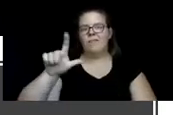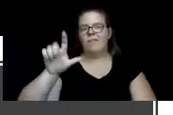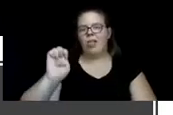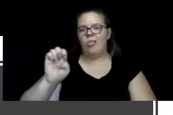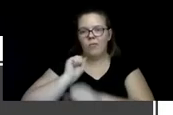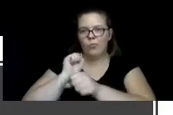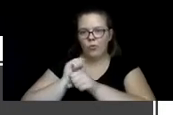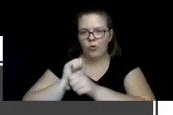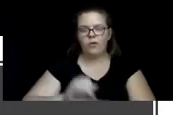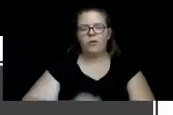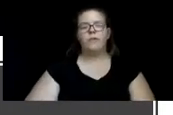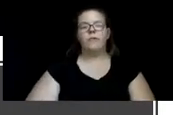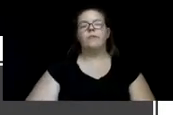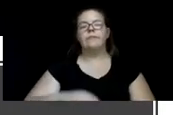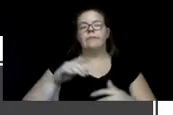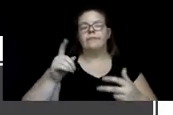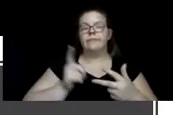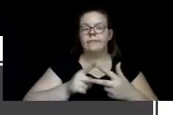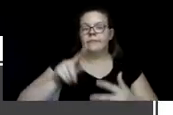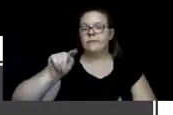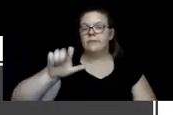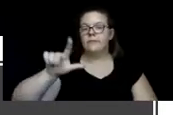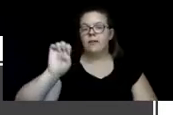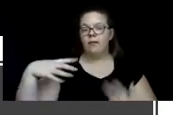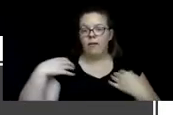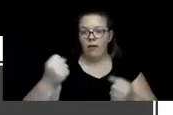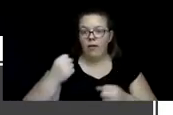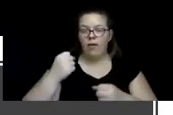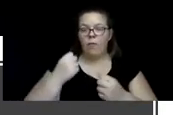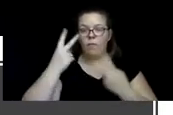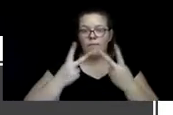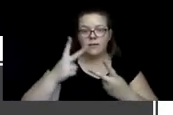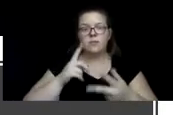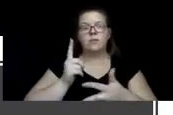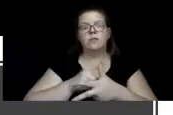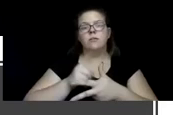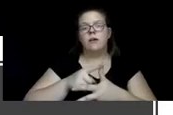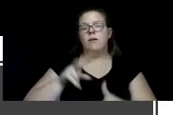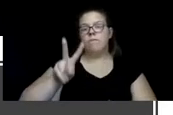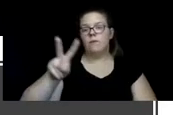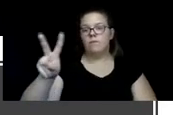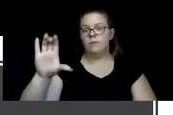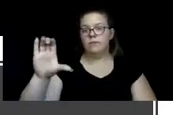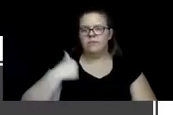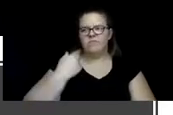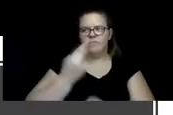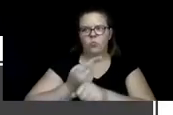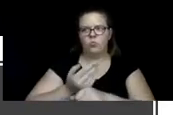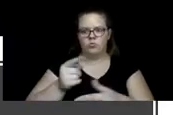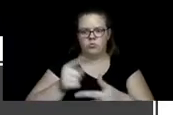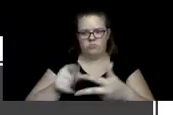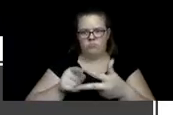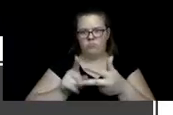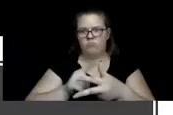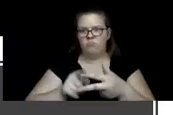the telehealth visits and the virtual video conferences, I use both of those every day here. Even on the nursing home,